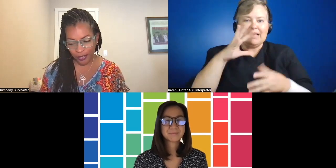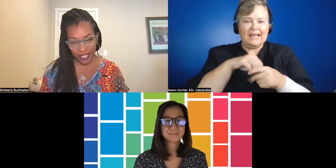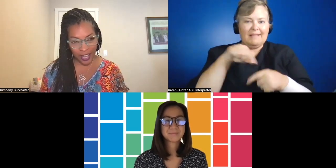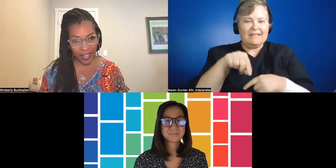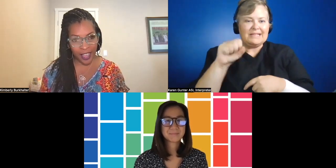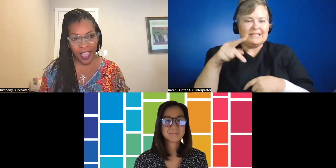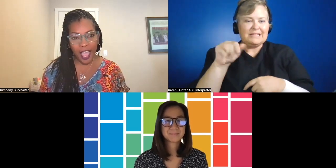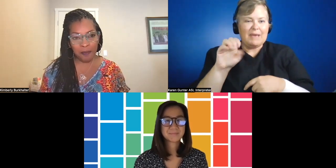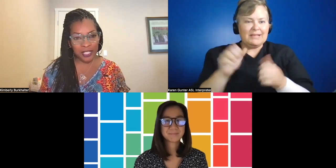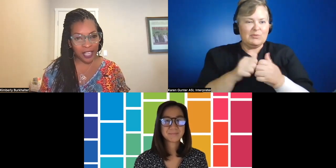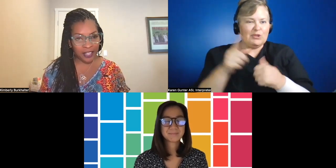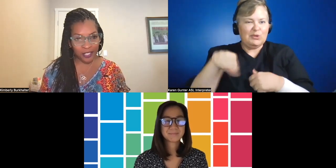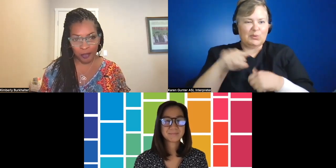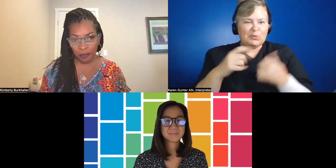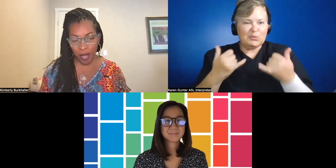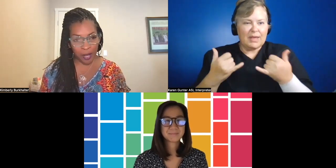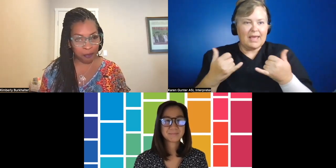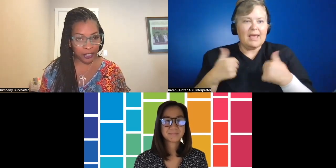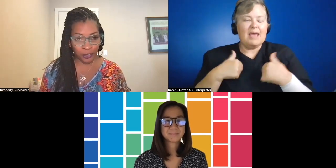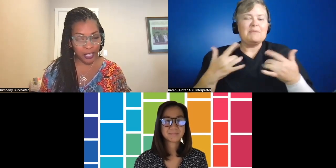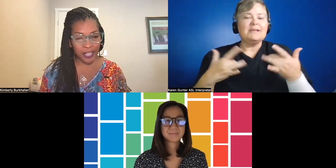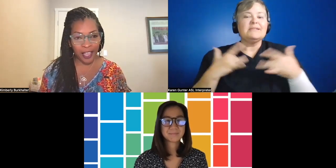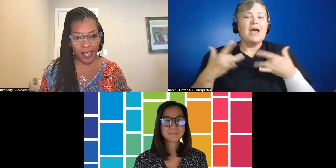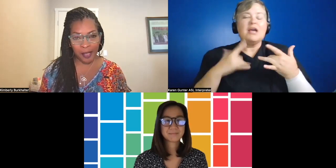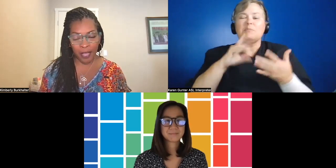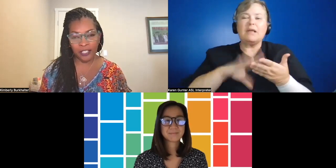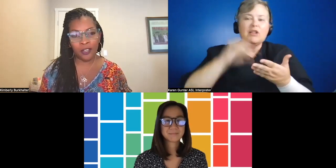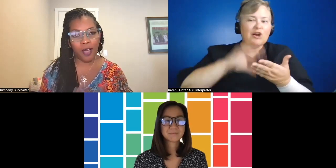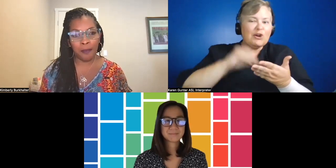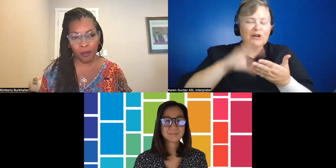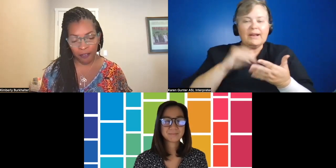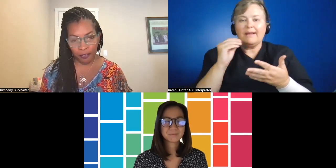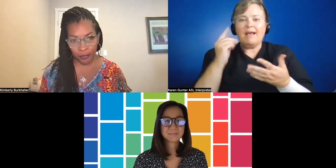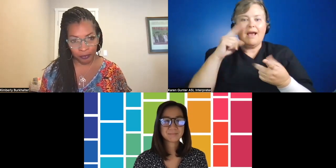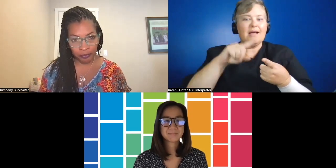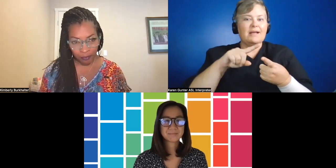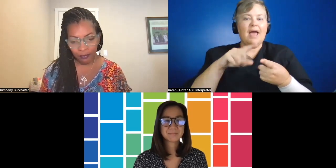with you today. I'm excited to be learning, and